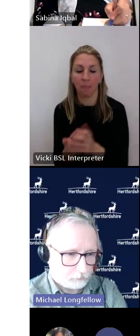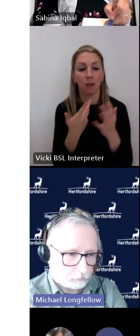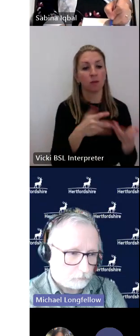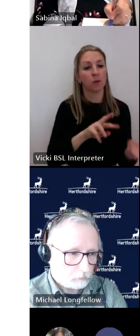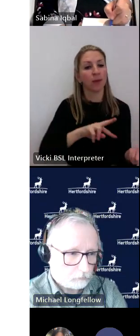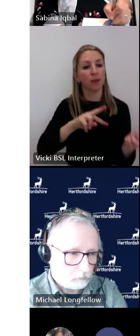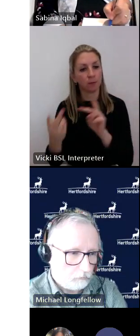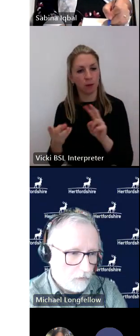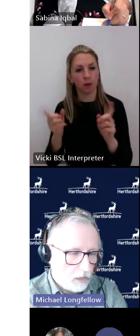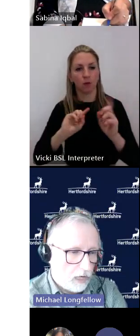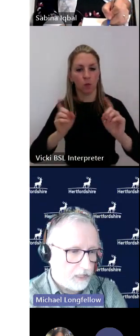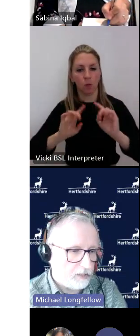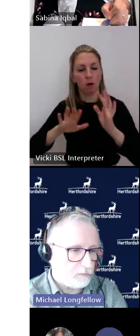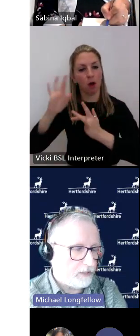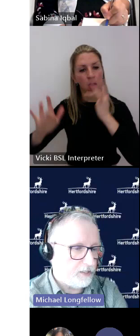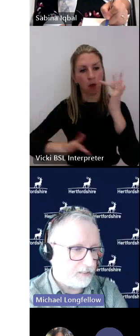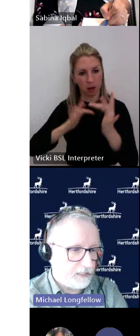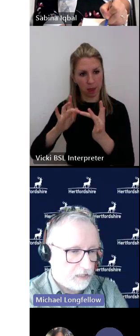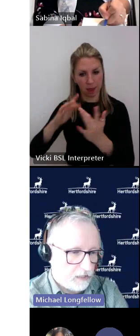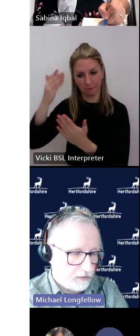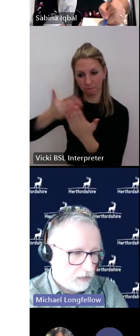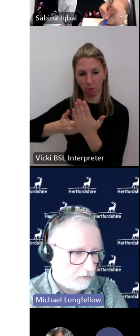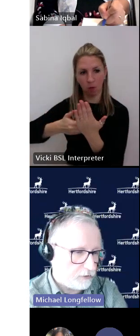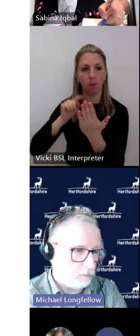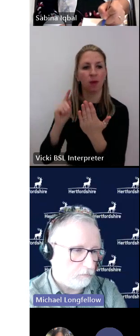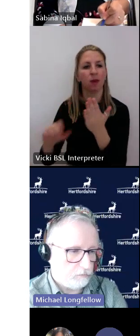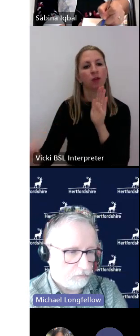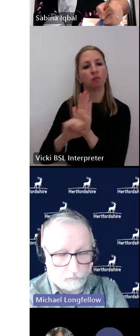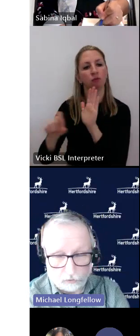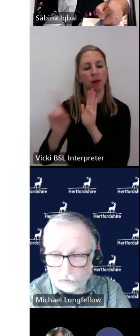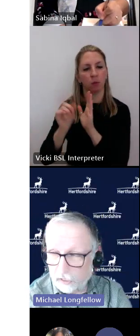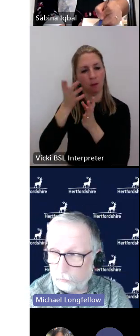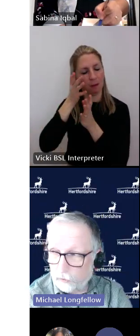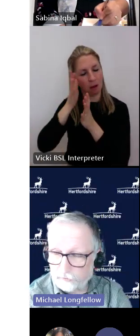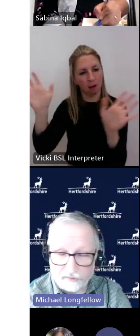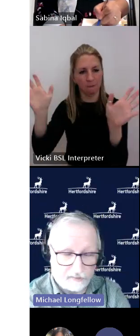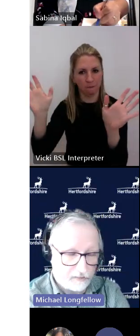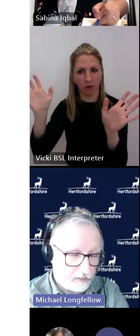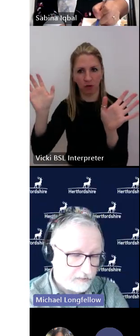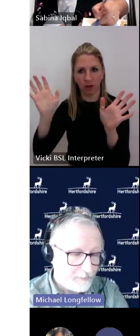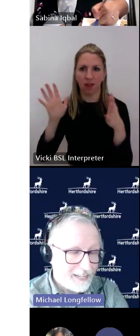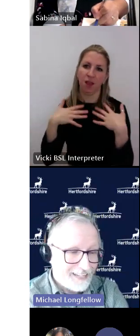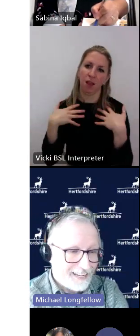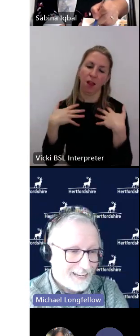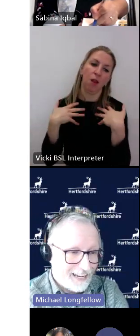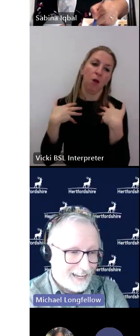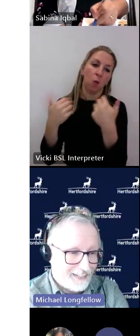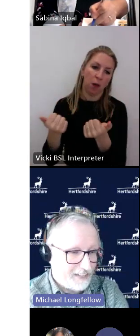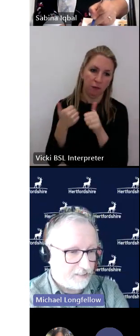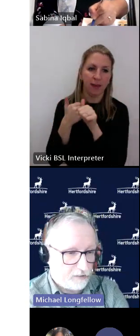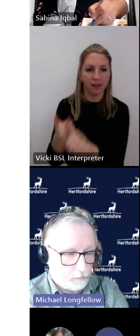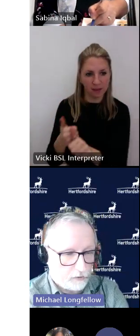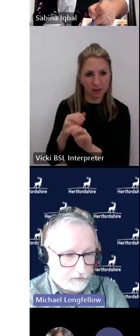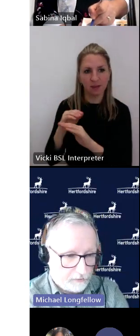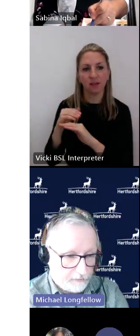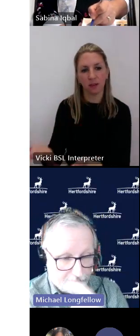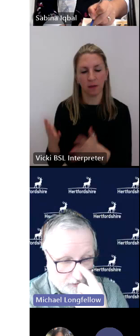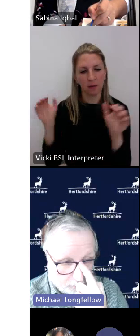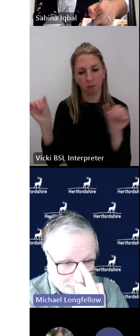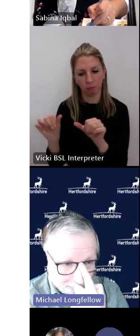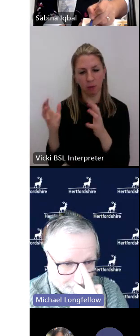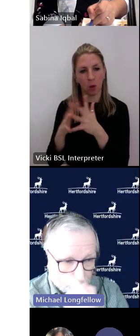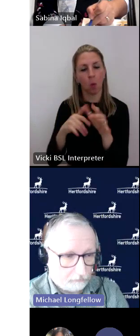form, and it's branded as the Hertfordshire Welfare Assistance Service, and it's accessed from the cost